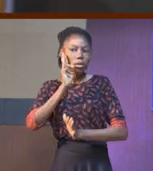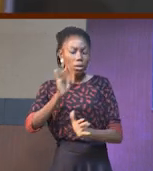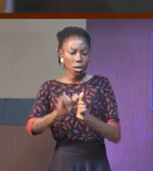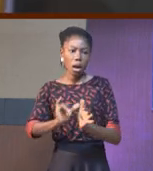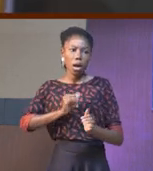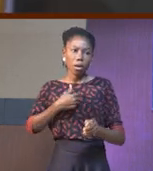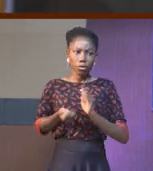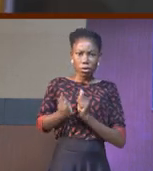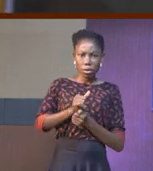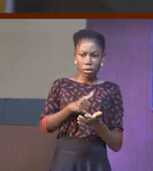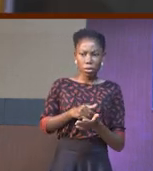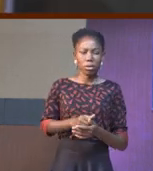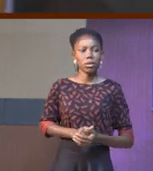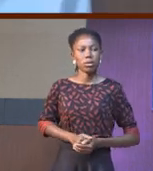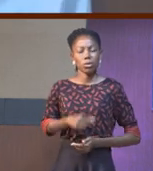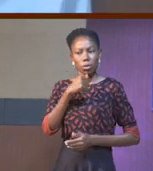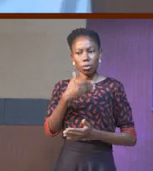along,